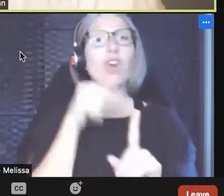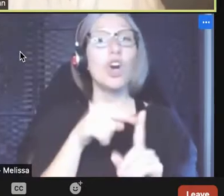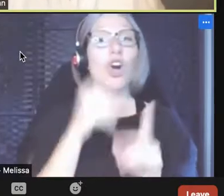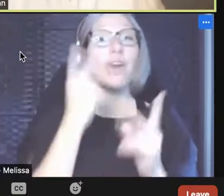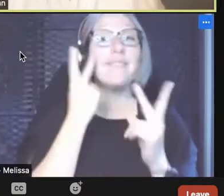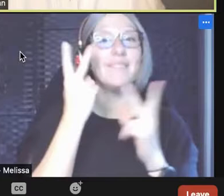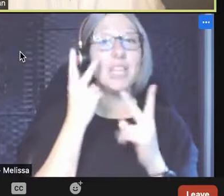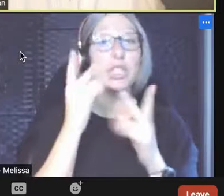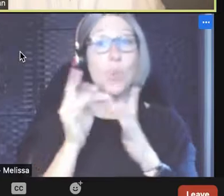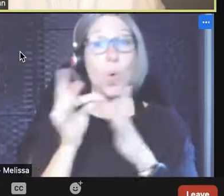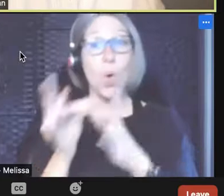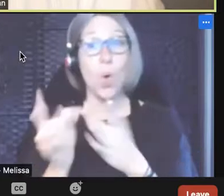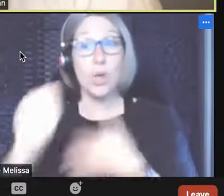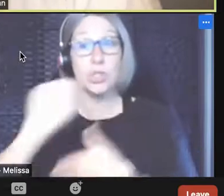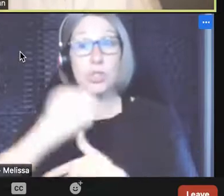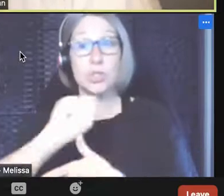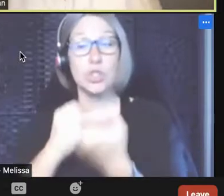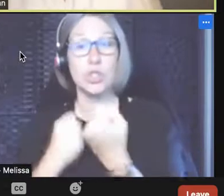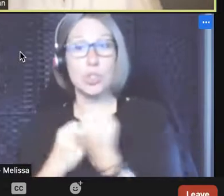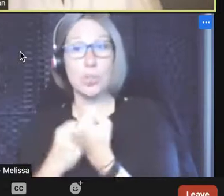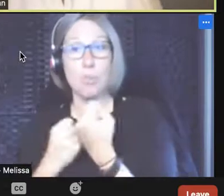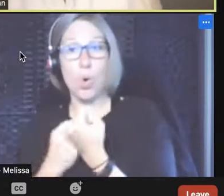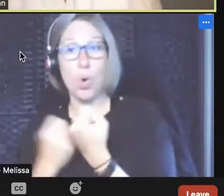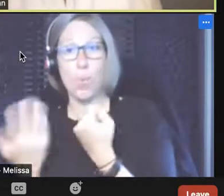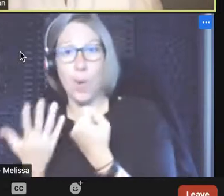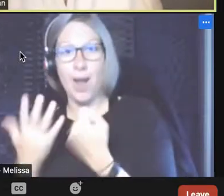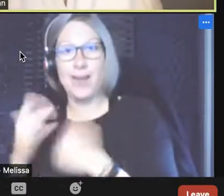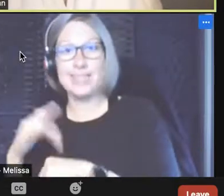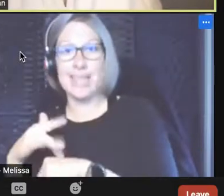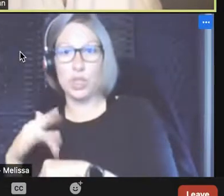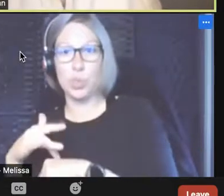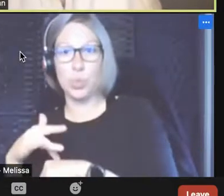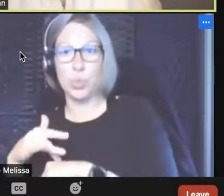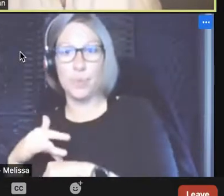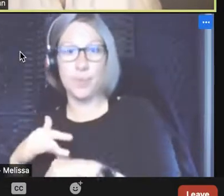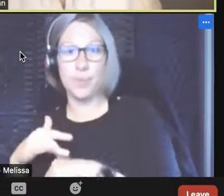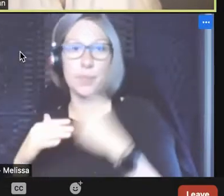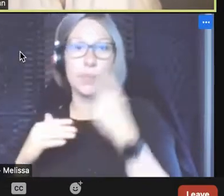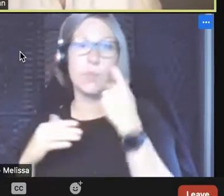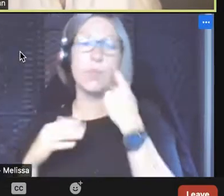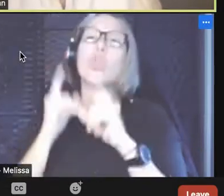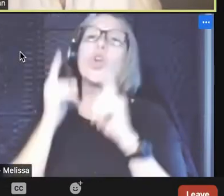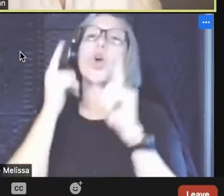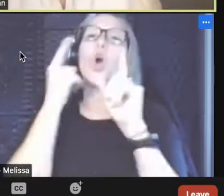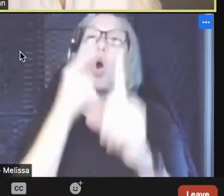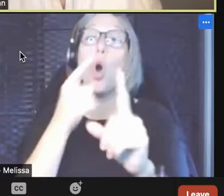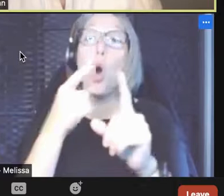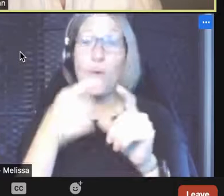was the support. Okay, the ultimate goal of this bridge is for vision to take the lead,